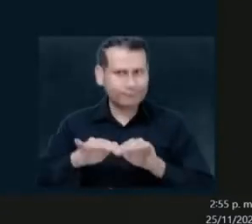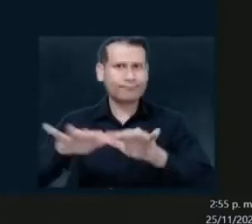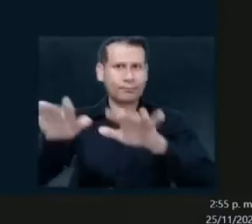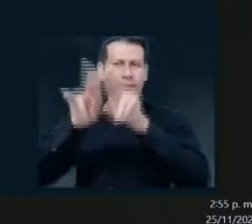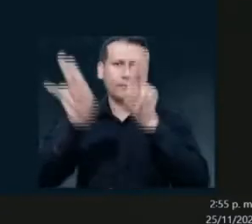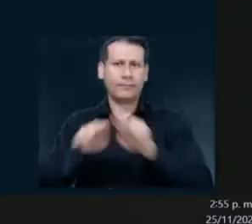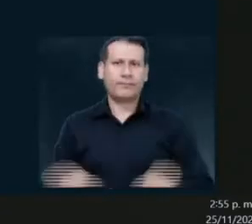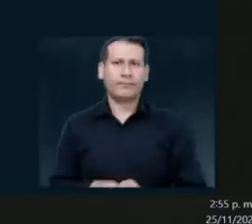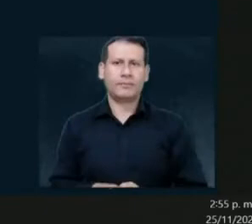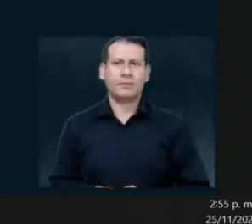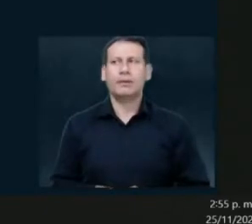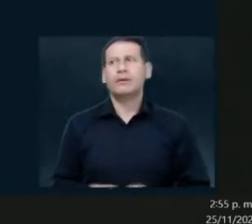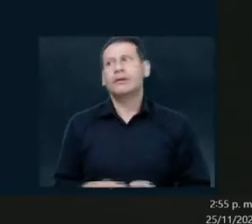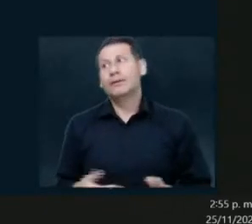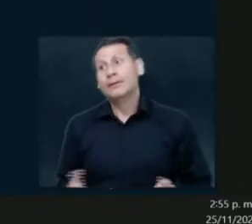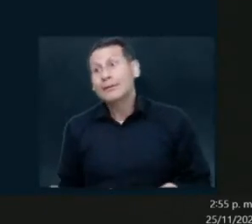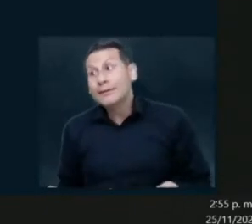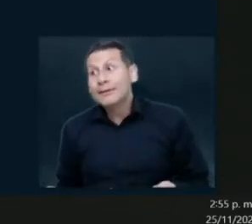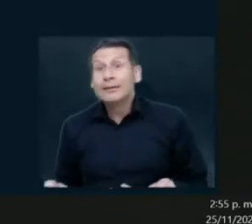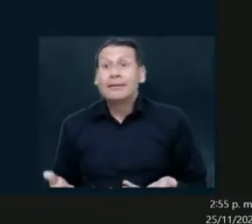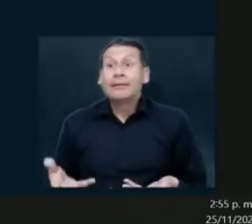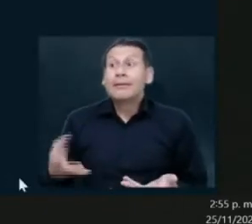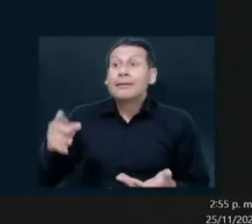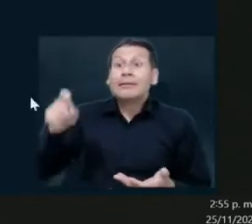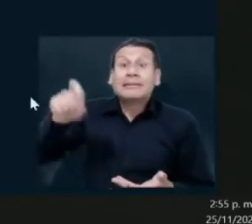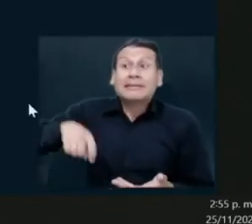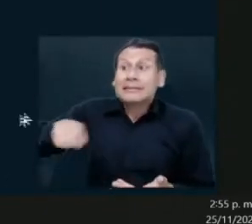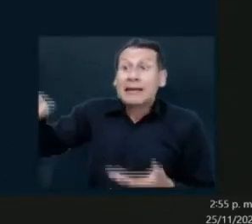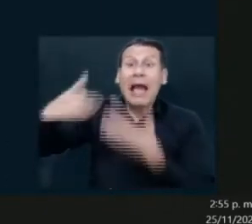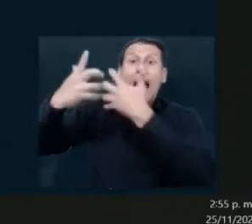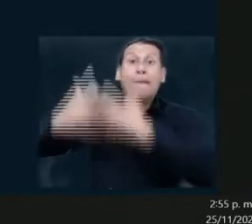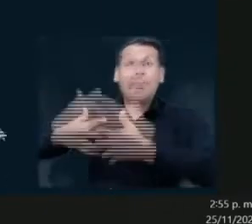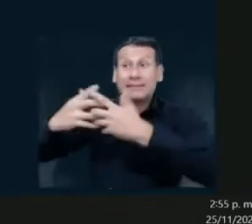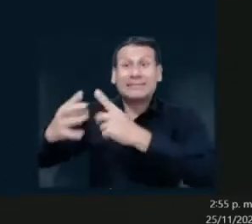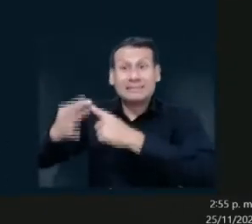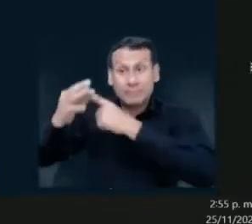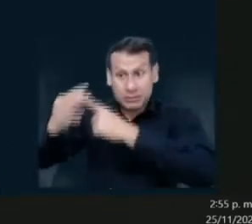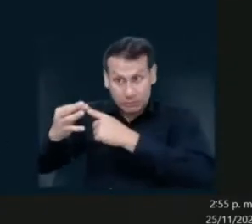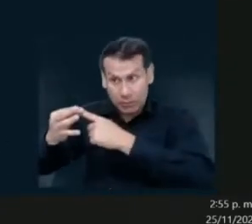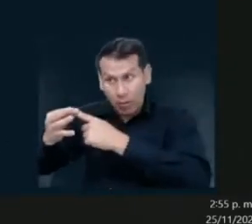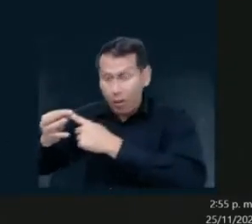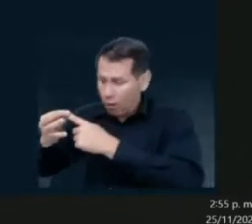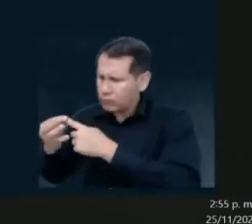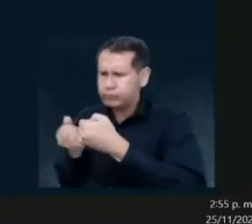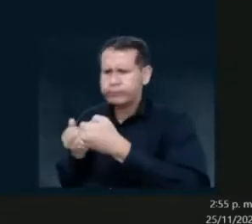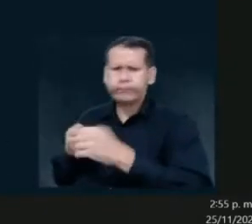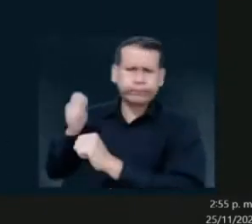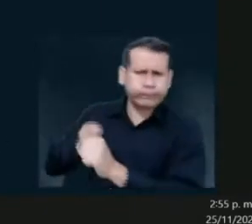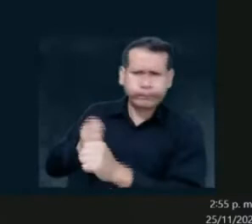didn't expect that. We had to get to connect the university, to go to a place